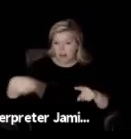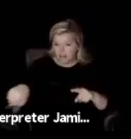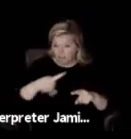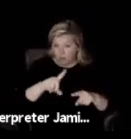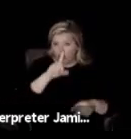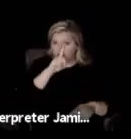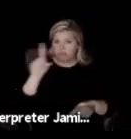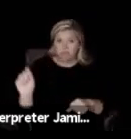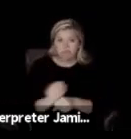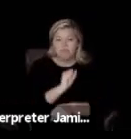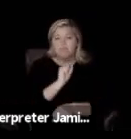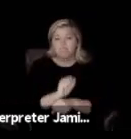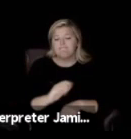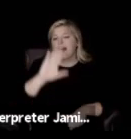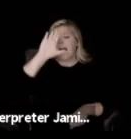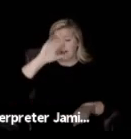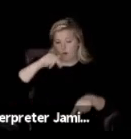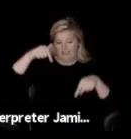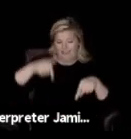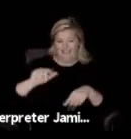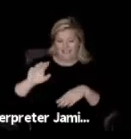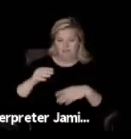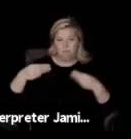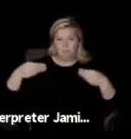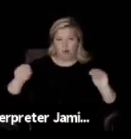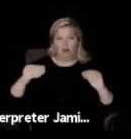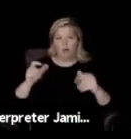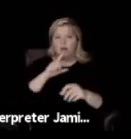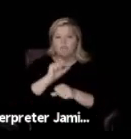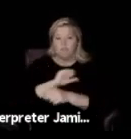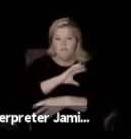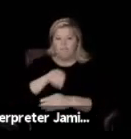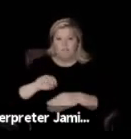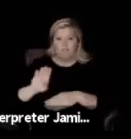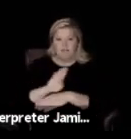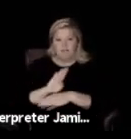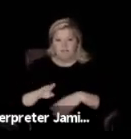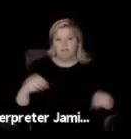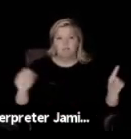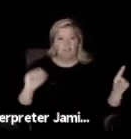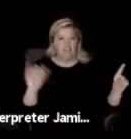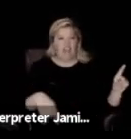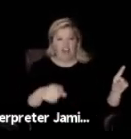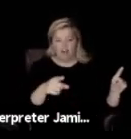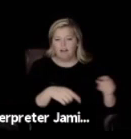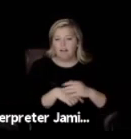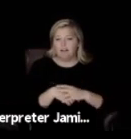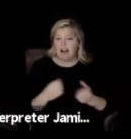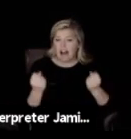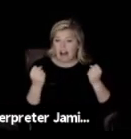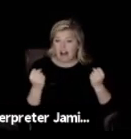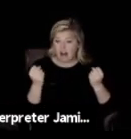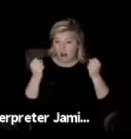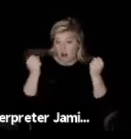that this is a market that you want to do business? Shelby, when you get it, yep, there you go. How many of you